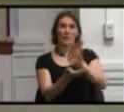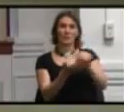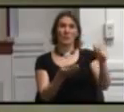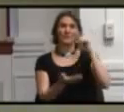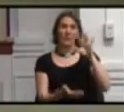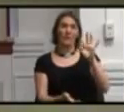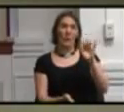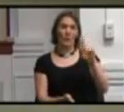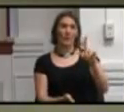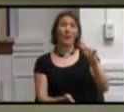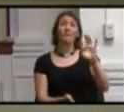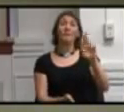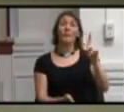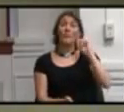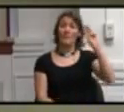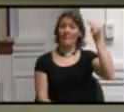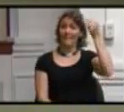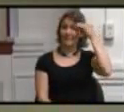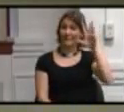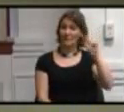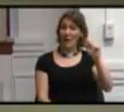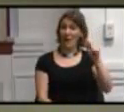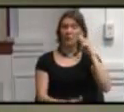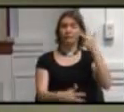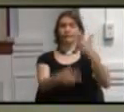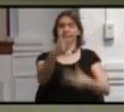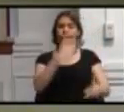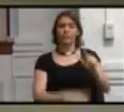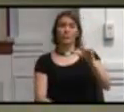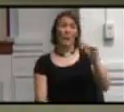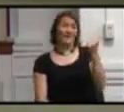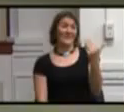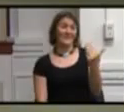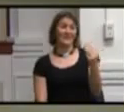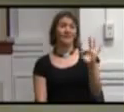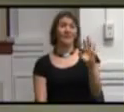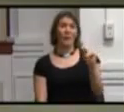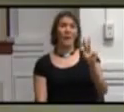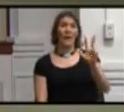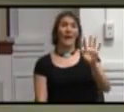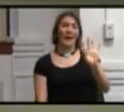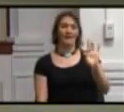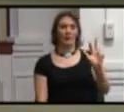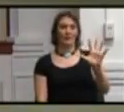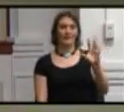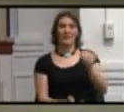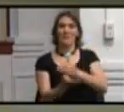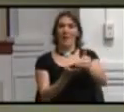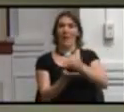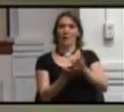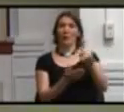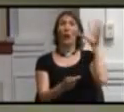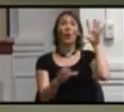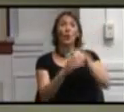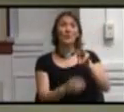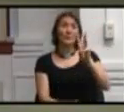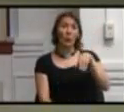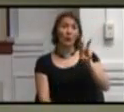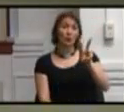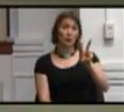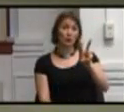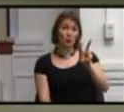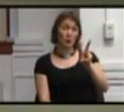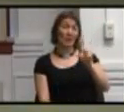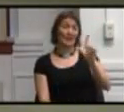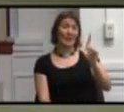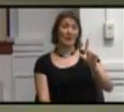Formula Ford of Montpelier, Vermont for a 2015 Ford F-350 plow truck, including a 6.2-liter